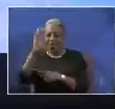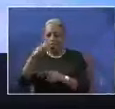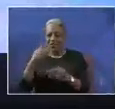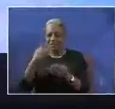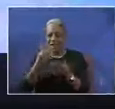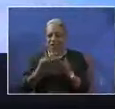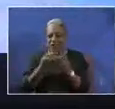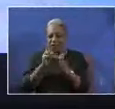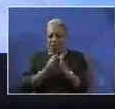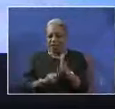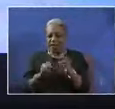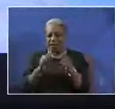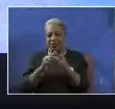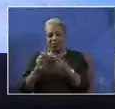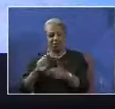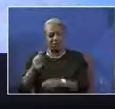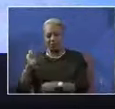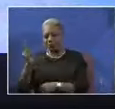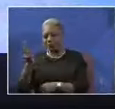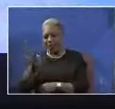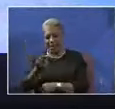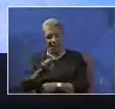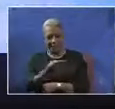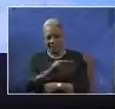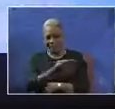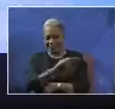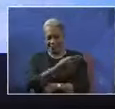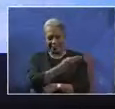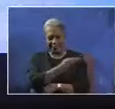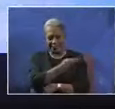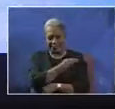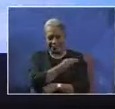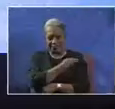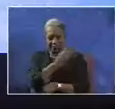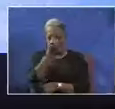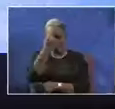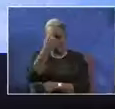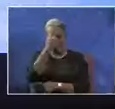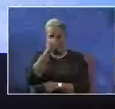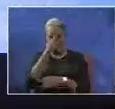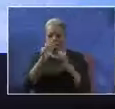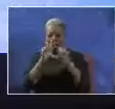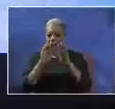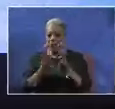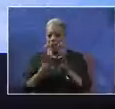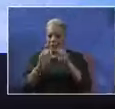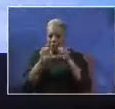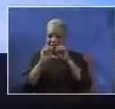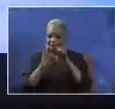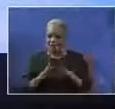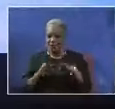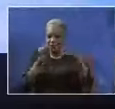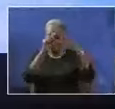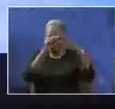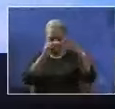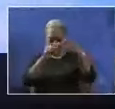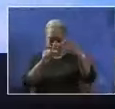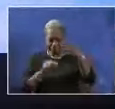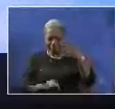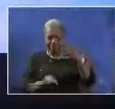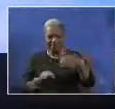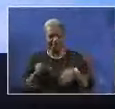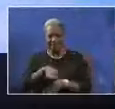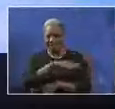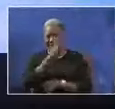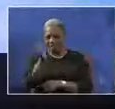us. And thank you, O Lord, that for all the blessings that you have showered us with, but never allow